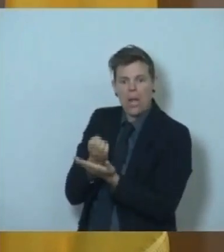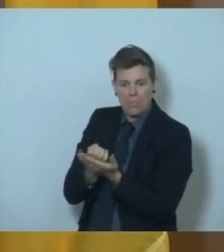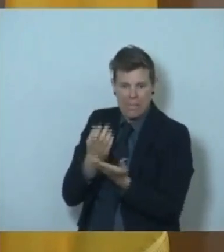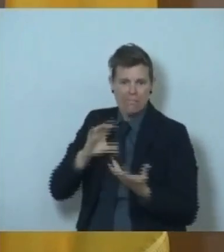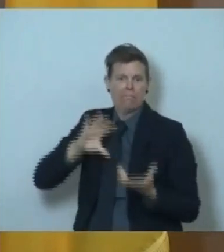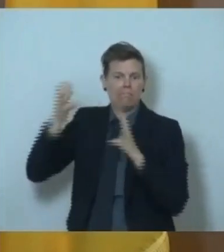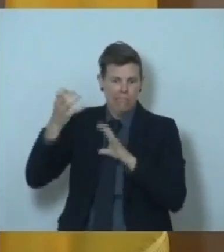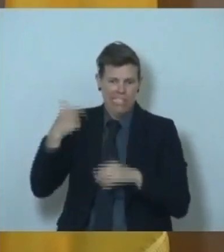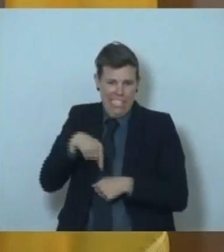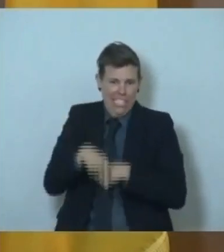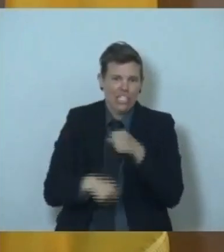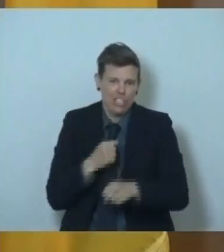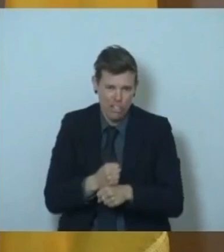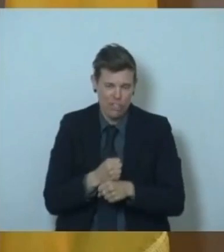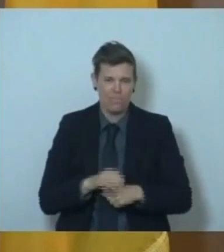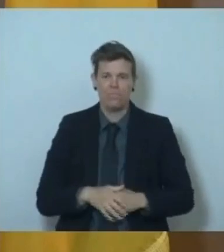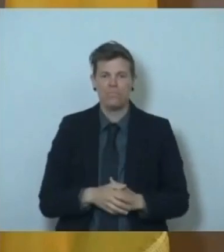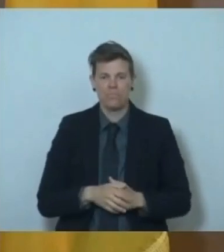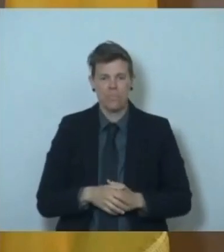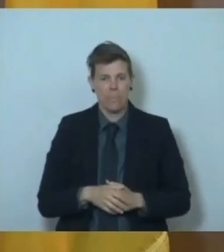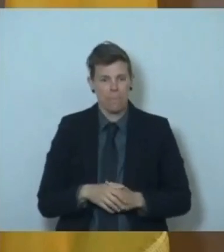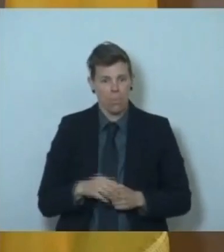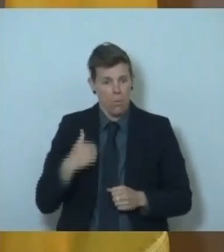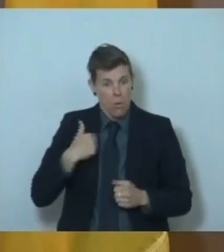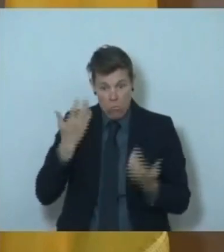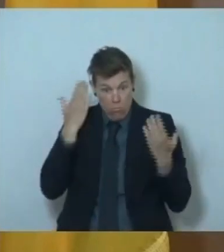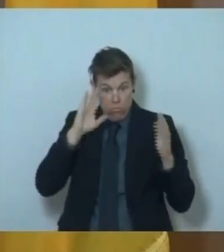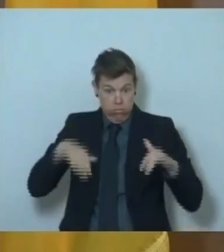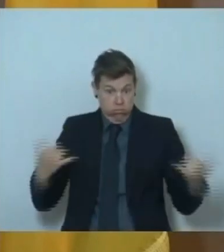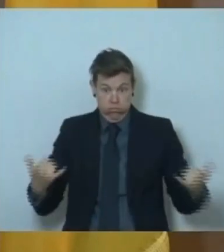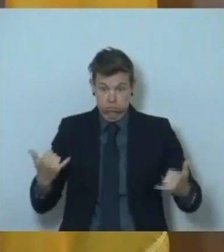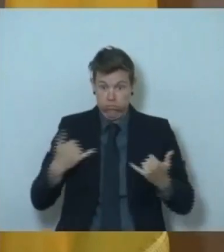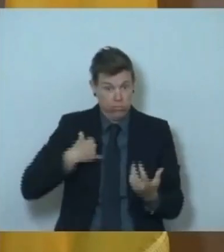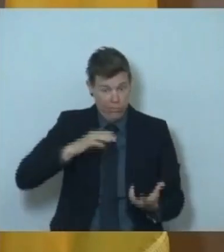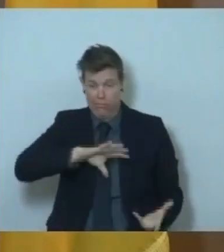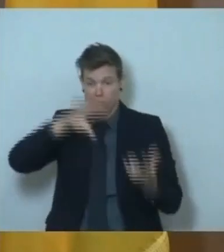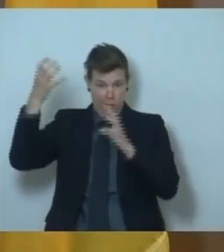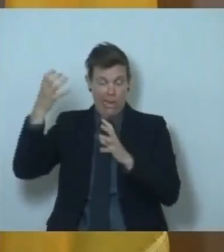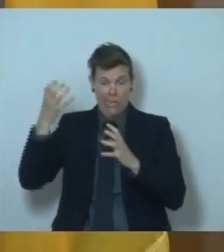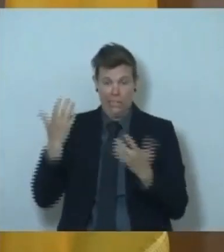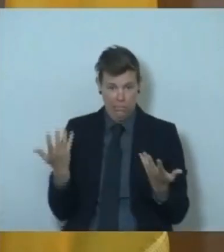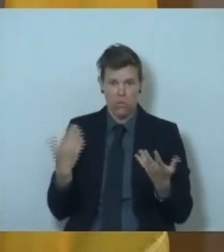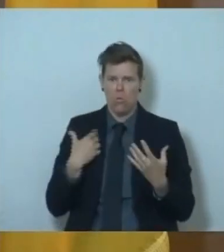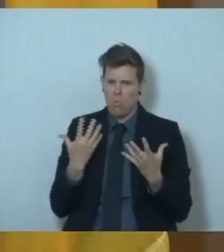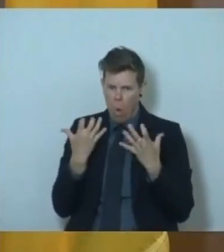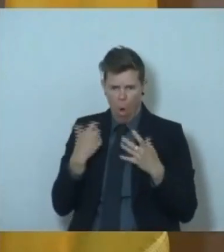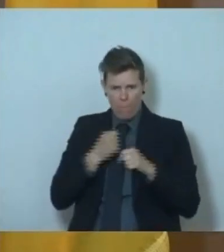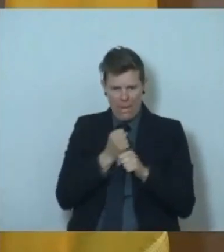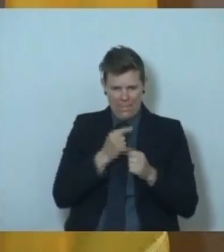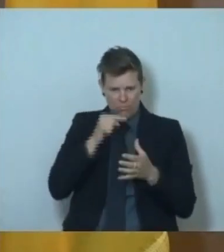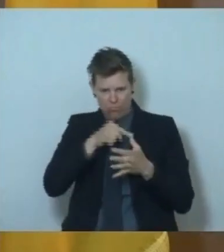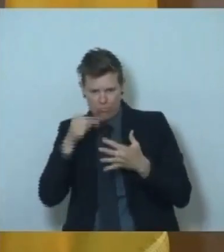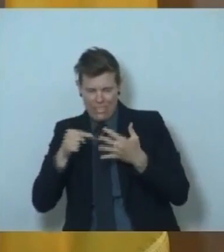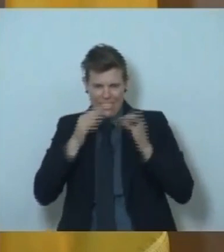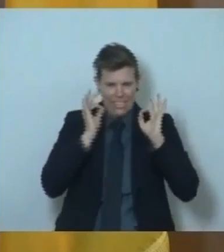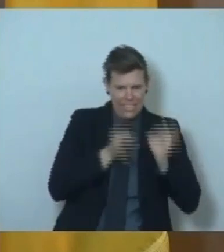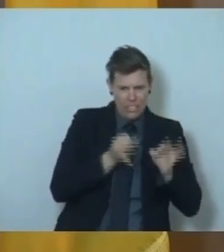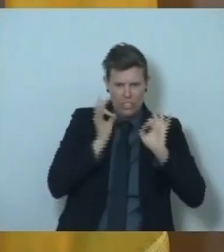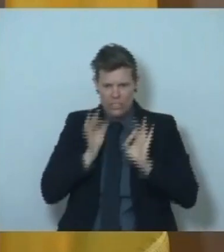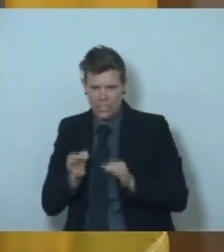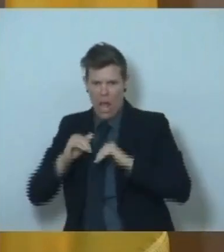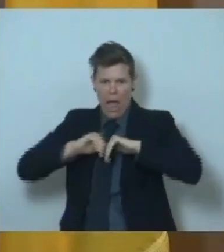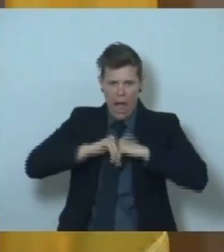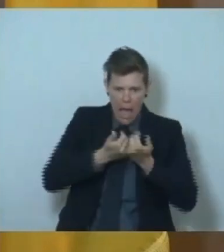but to make sure that we make the decisions early that place us in the best possible position for the next general session